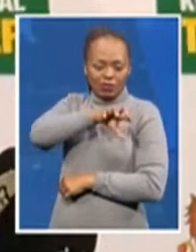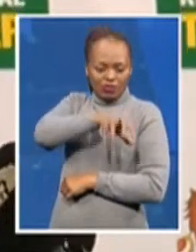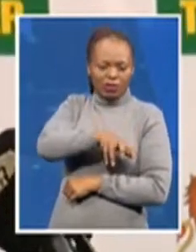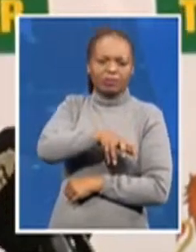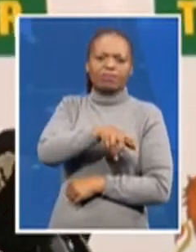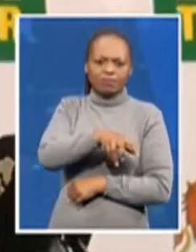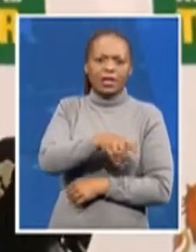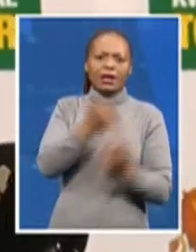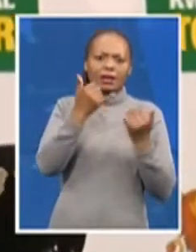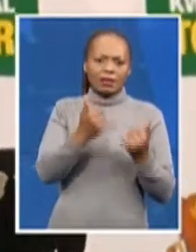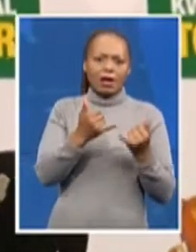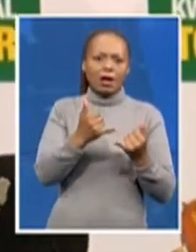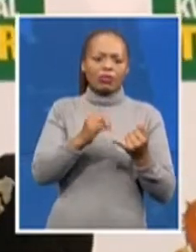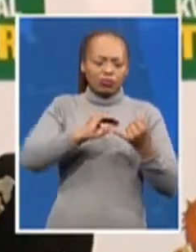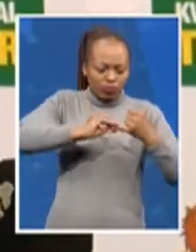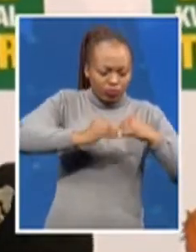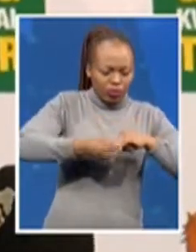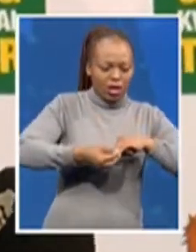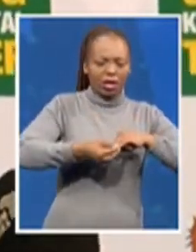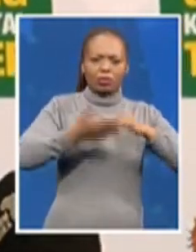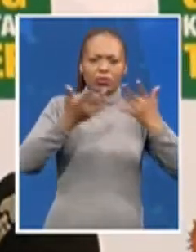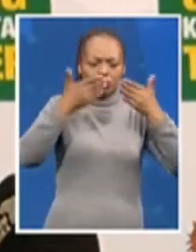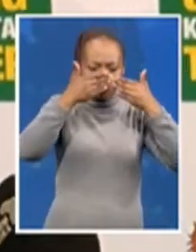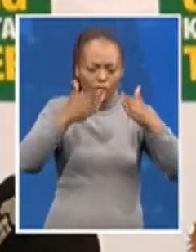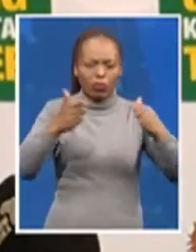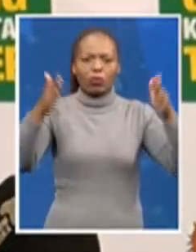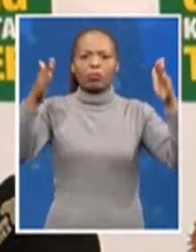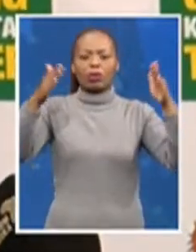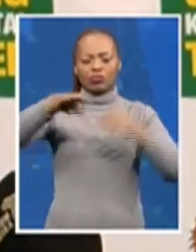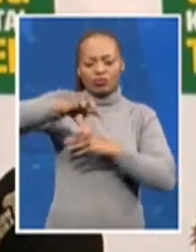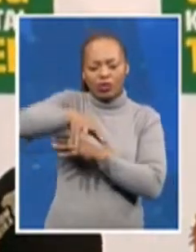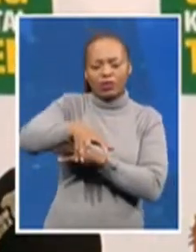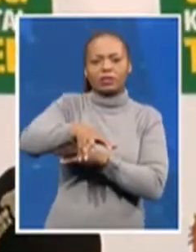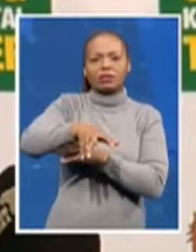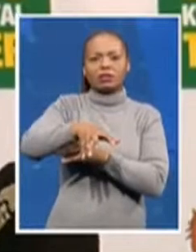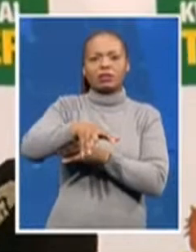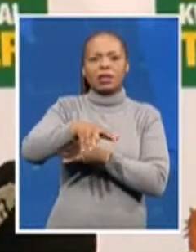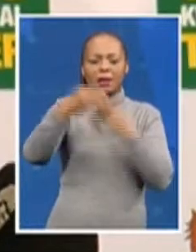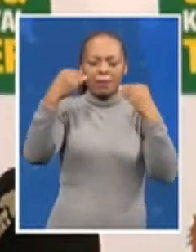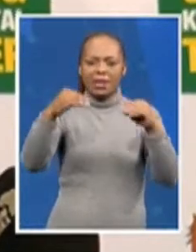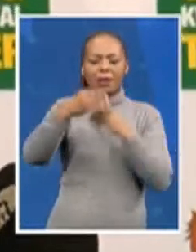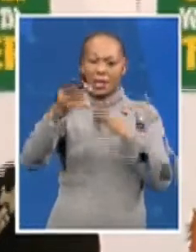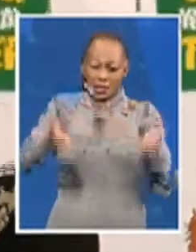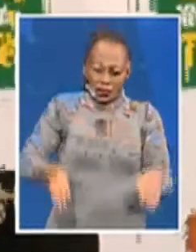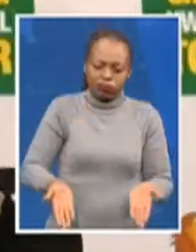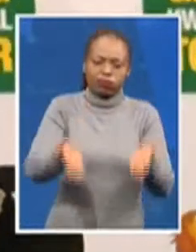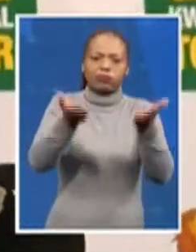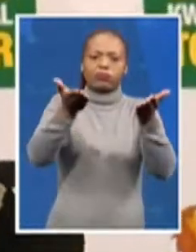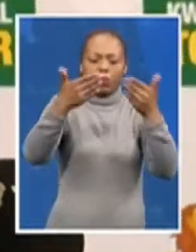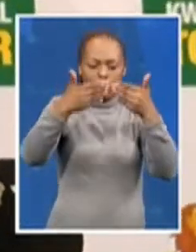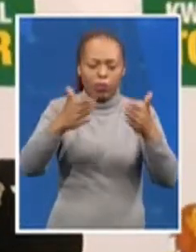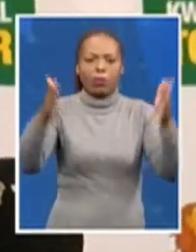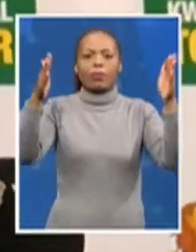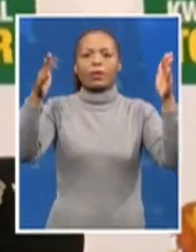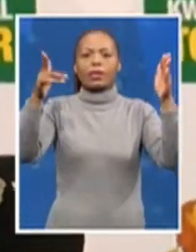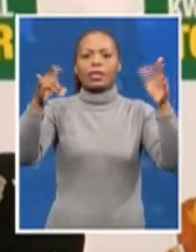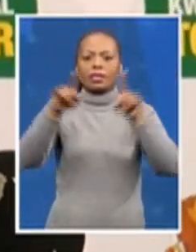reopening our province for business and investment again. We must use our recent trials